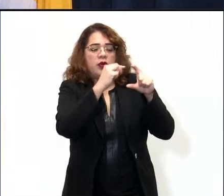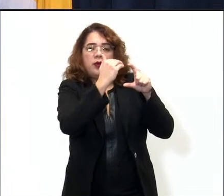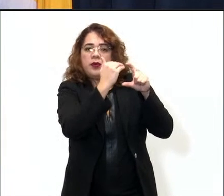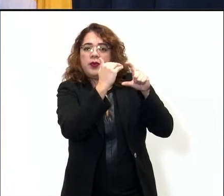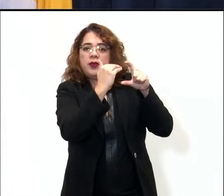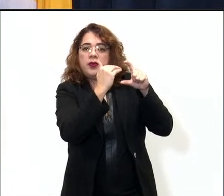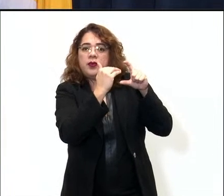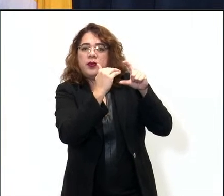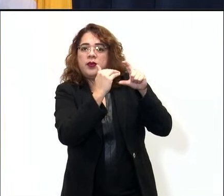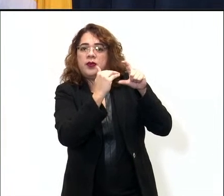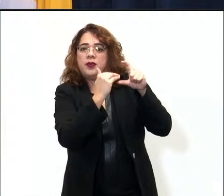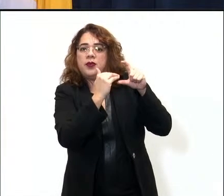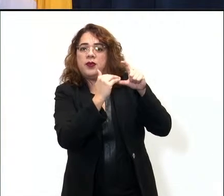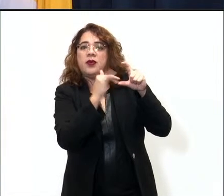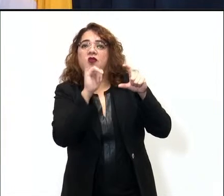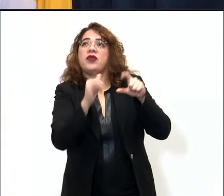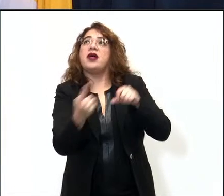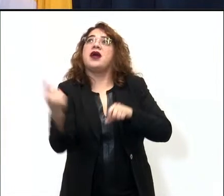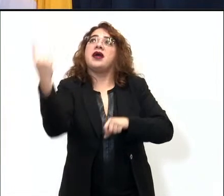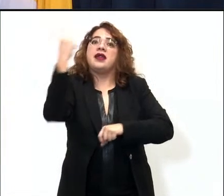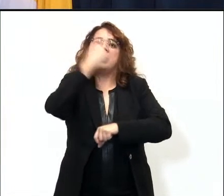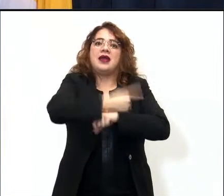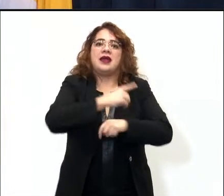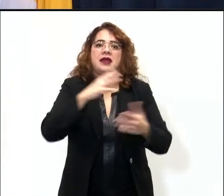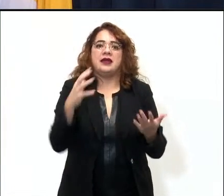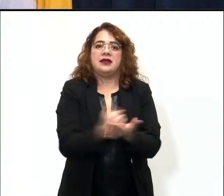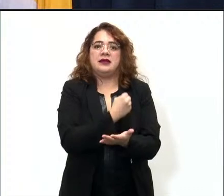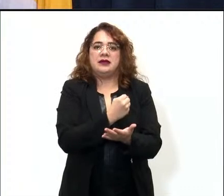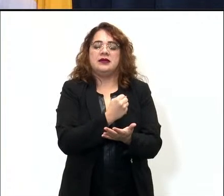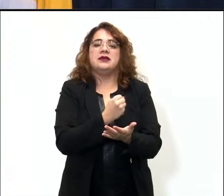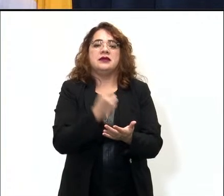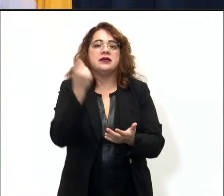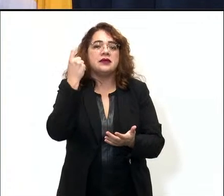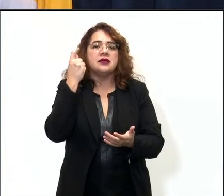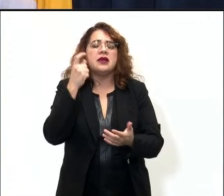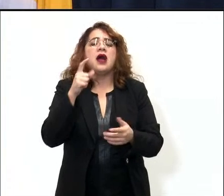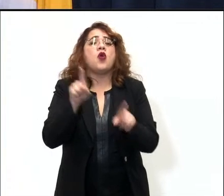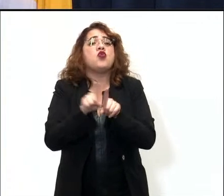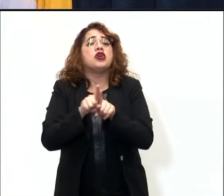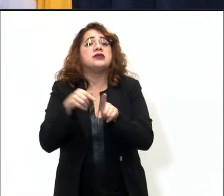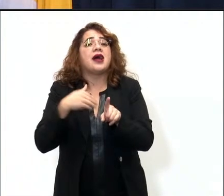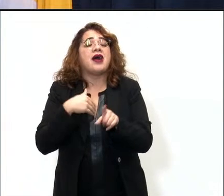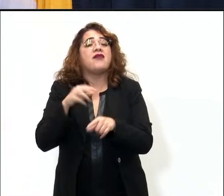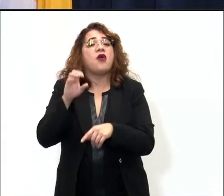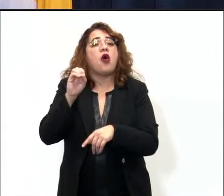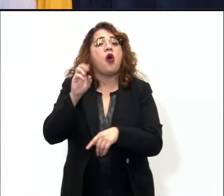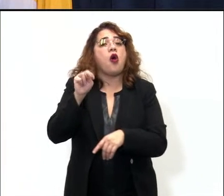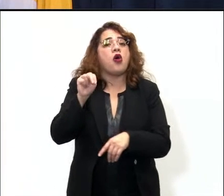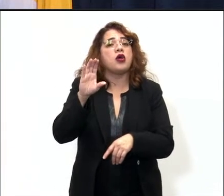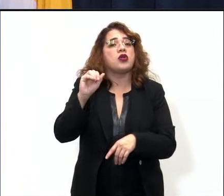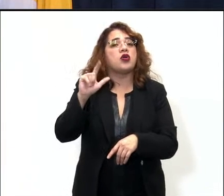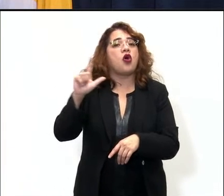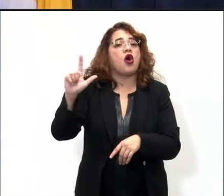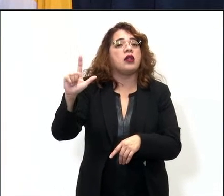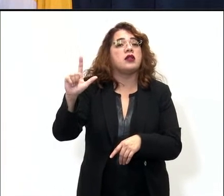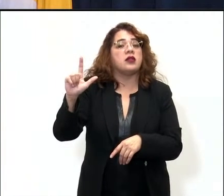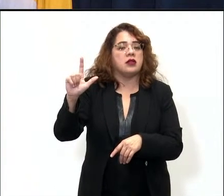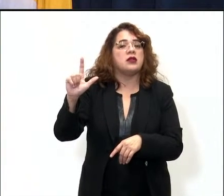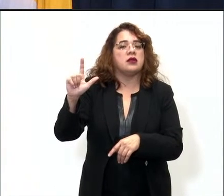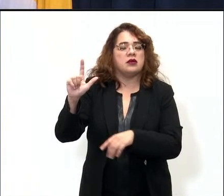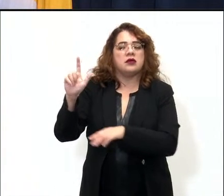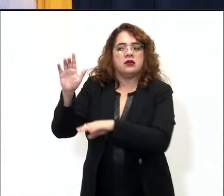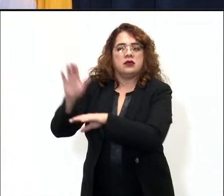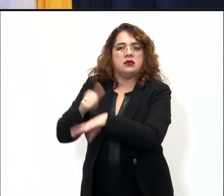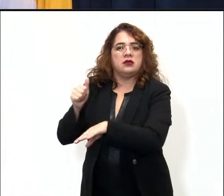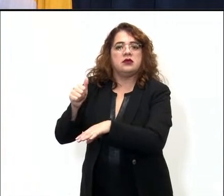appropriate tier to be able to utilize that vaccine and to have sort of what we call an on-call list. We do have some vaccine on hand, but it's